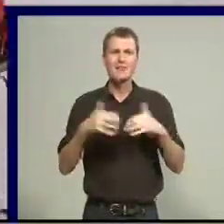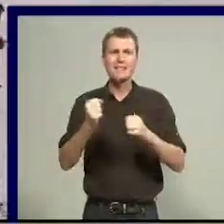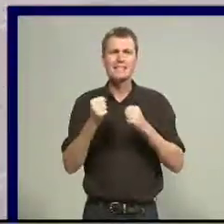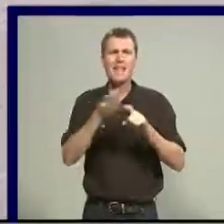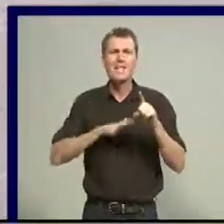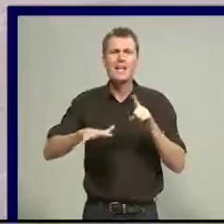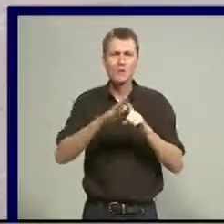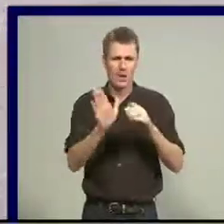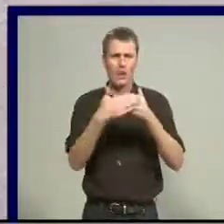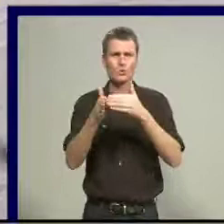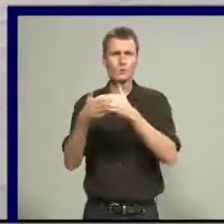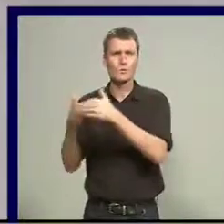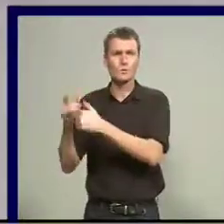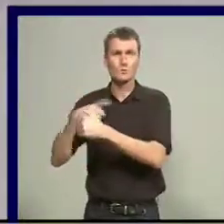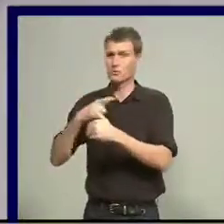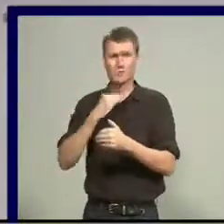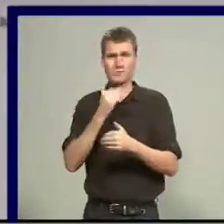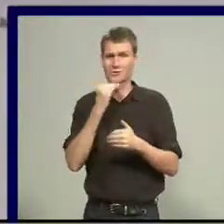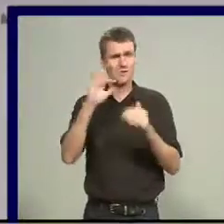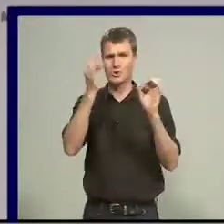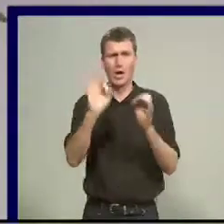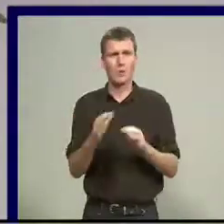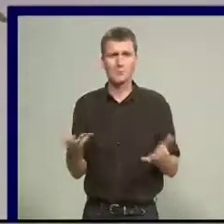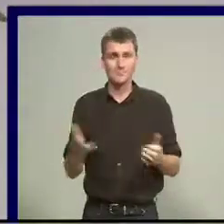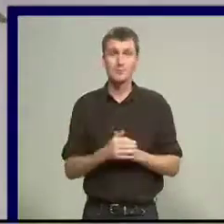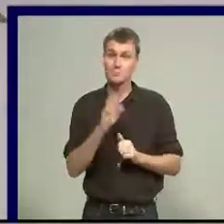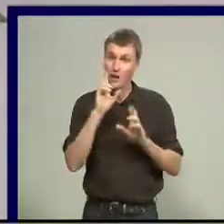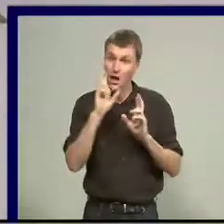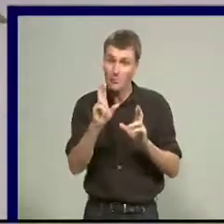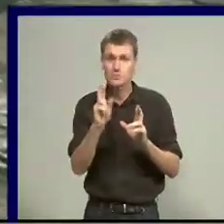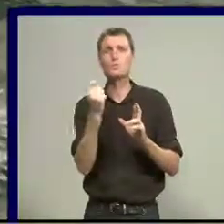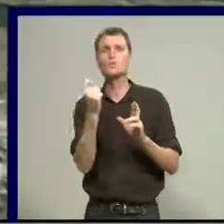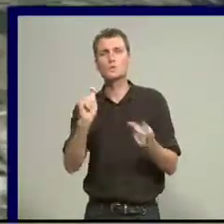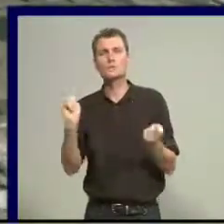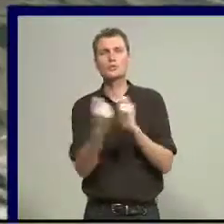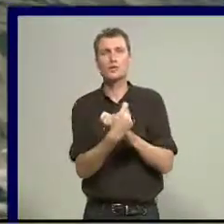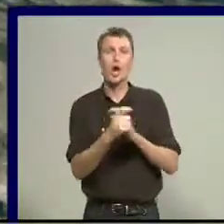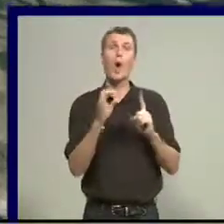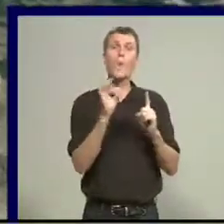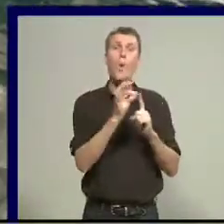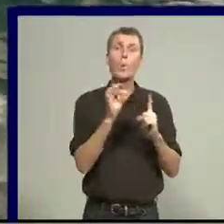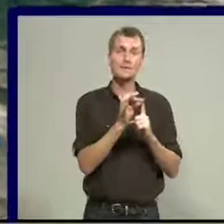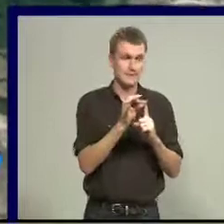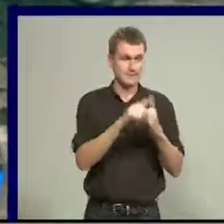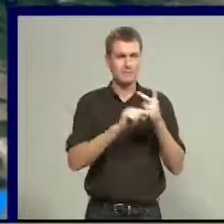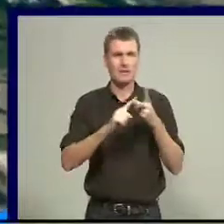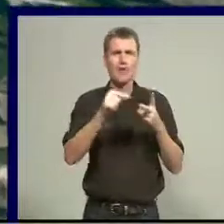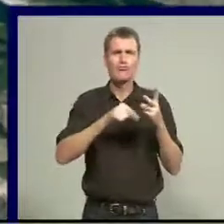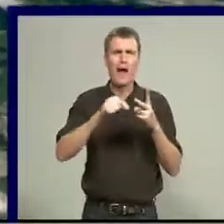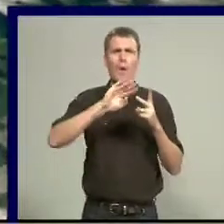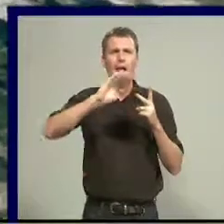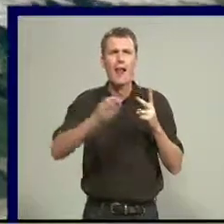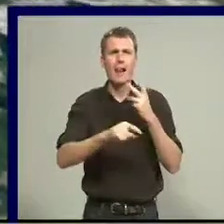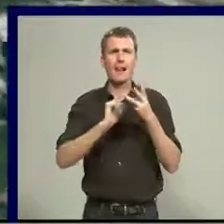to close due to a lack of snow. They are hoping that will soon change. Porter's ski area, Round Hill,